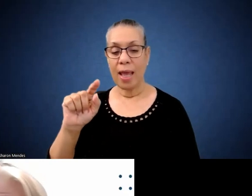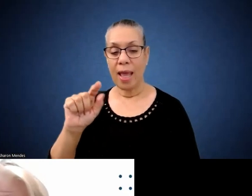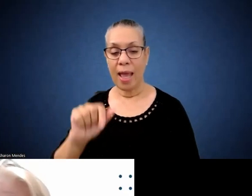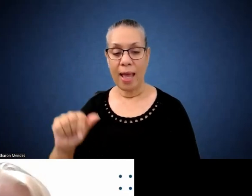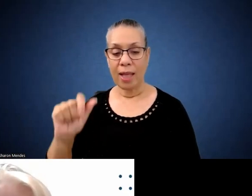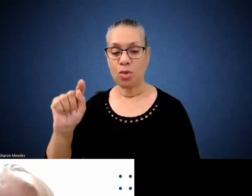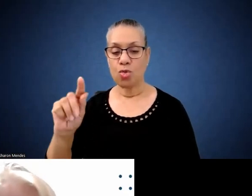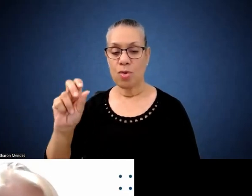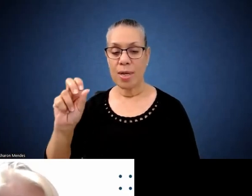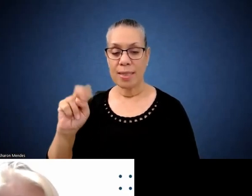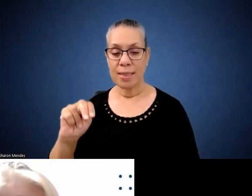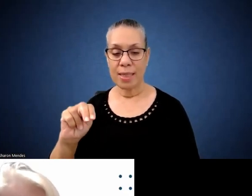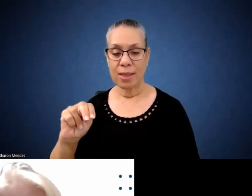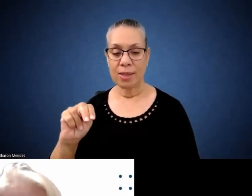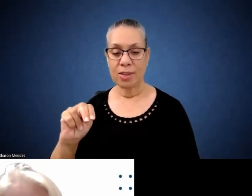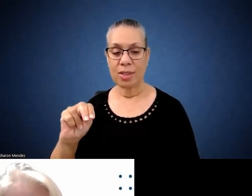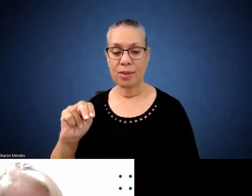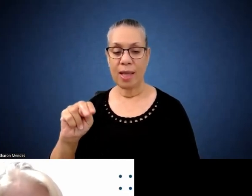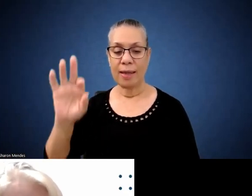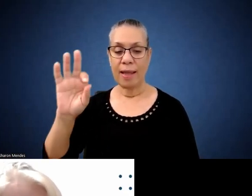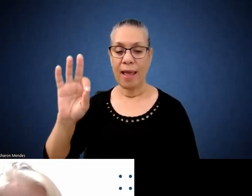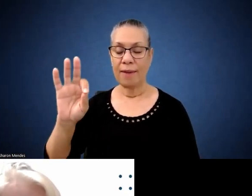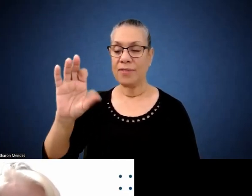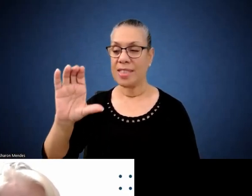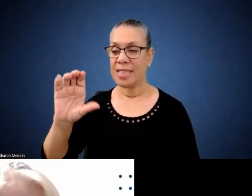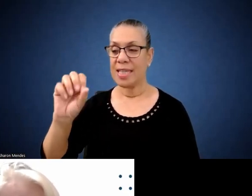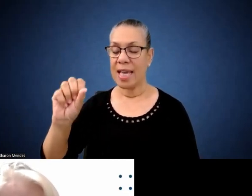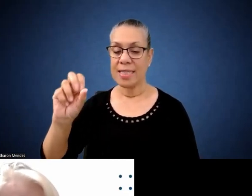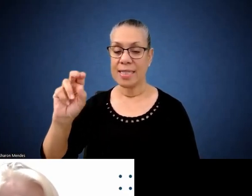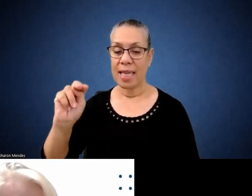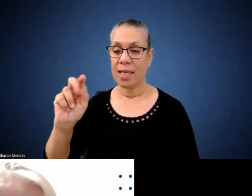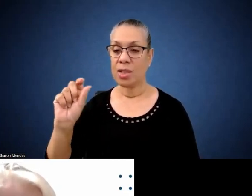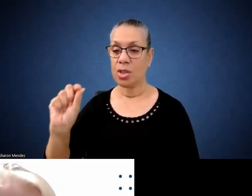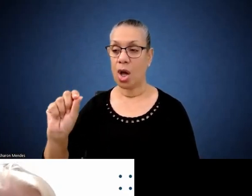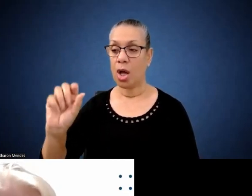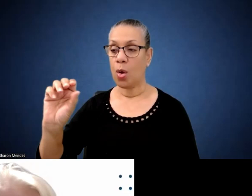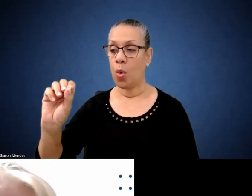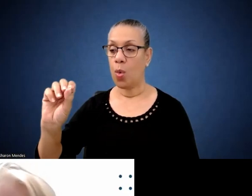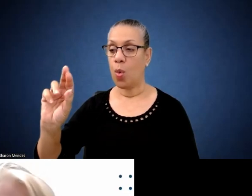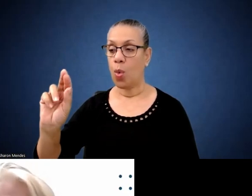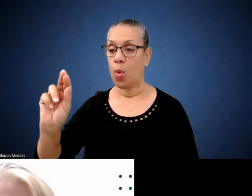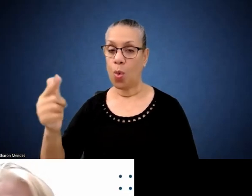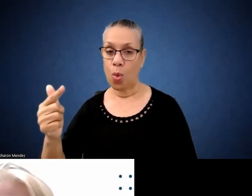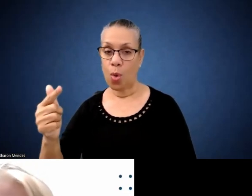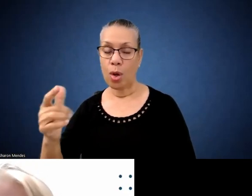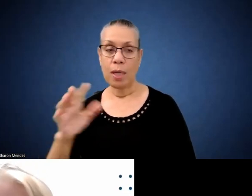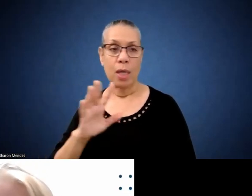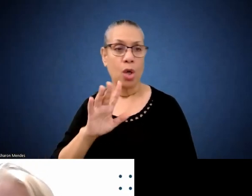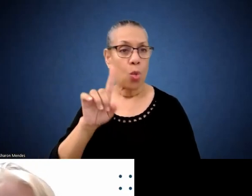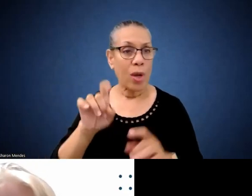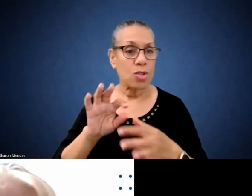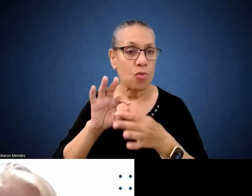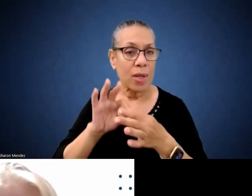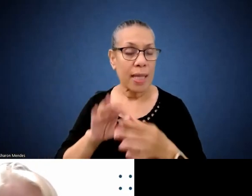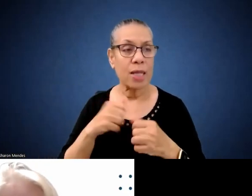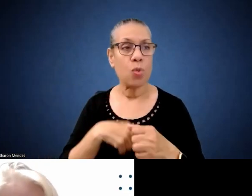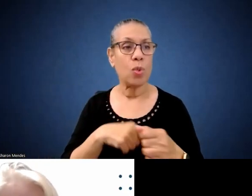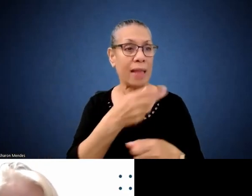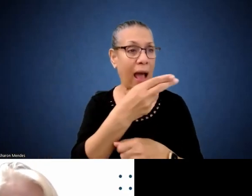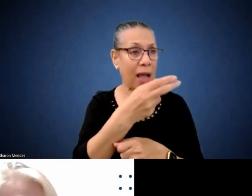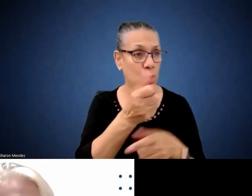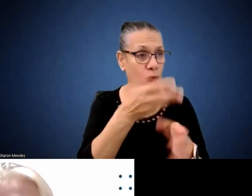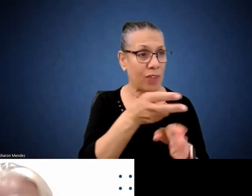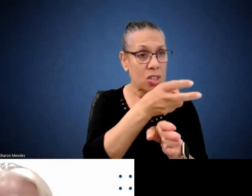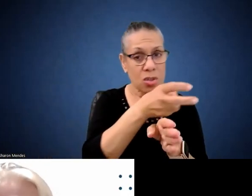transition@fcsn.org with any more questions, other questions about a post-secondary transition, other questions about NextGen. We